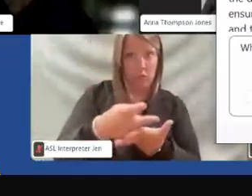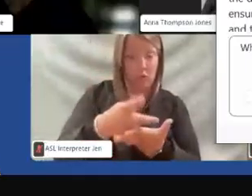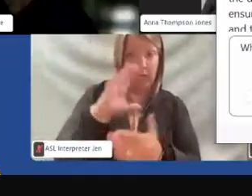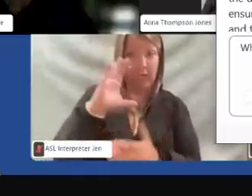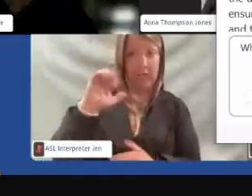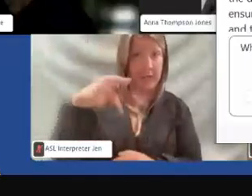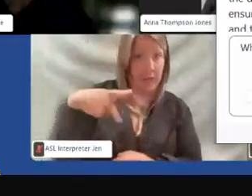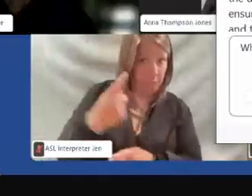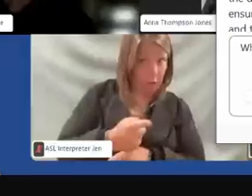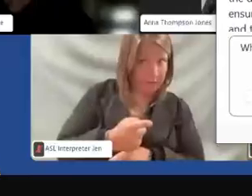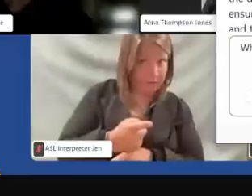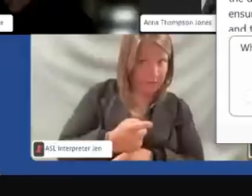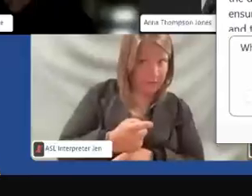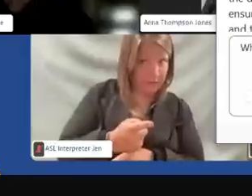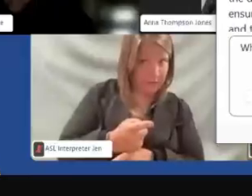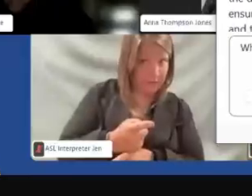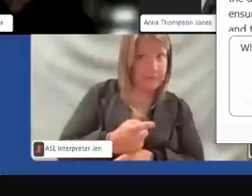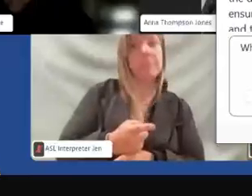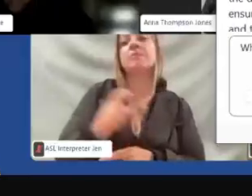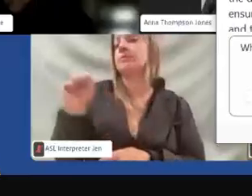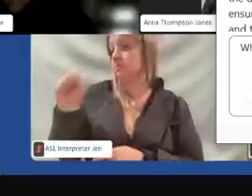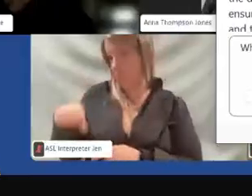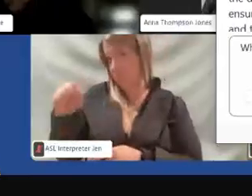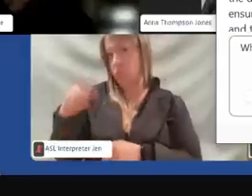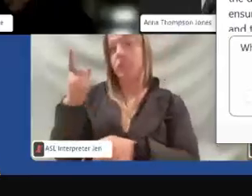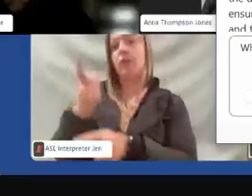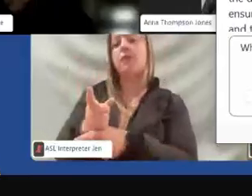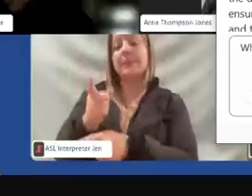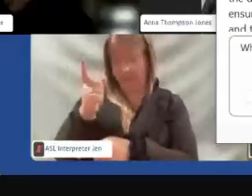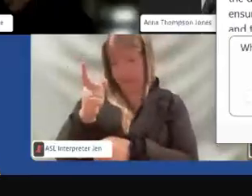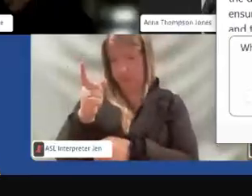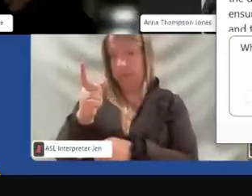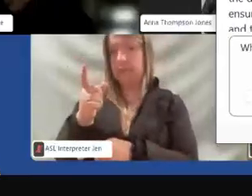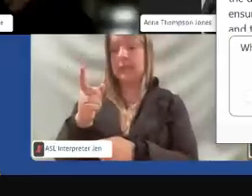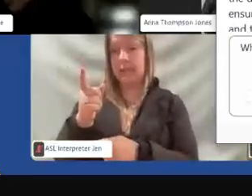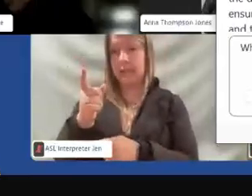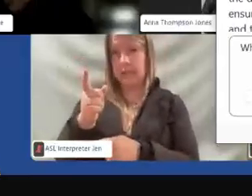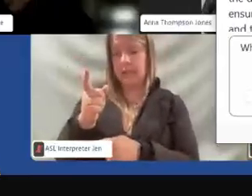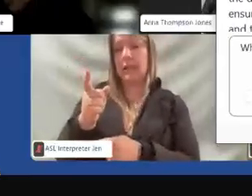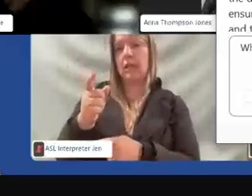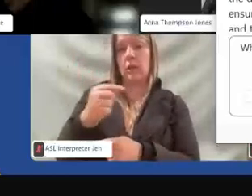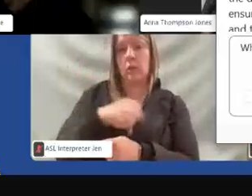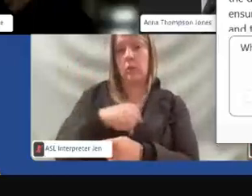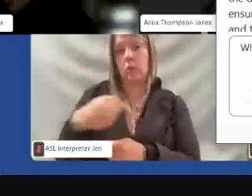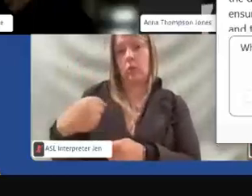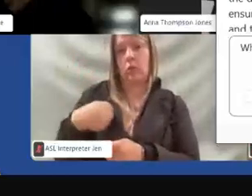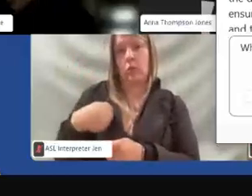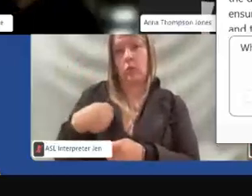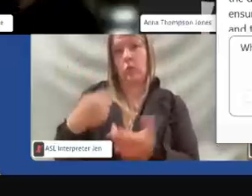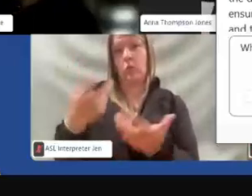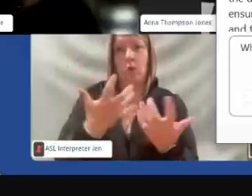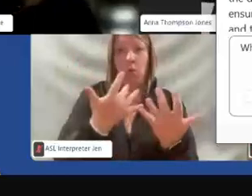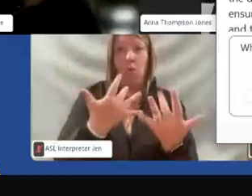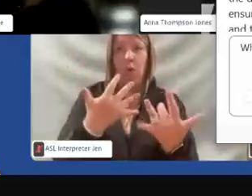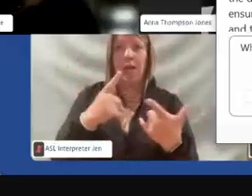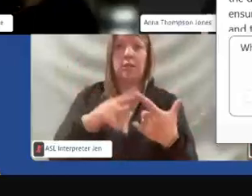cap? This is Casey. Yes, that is correct. We wanted to wait until we